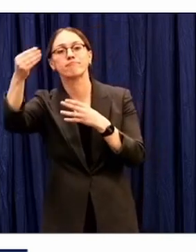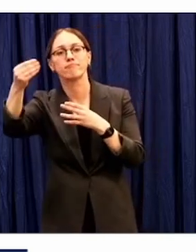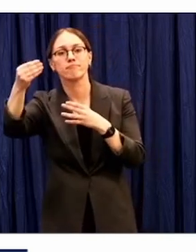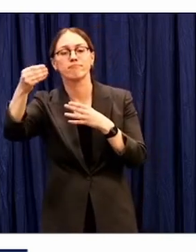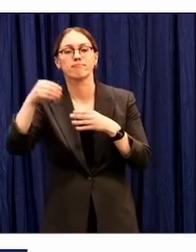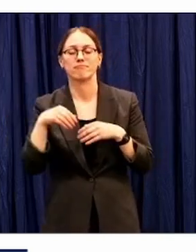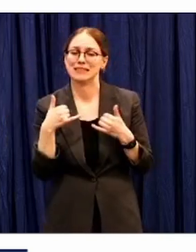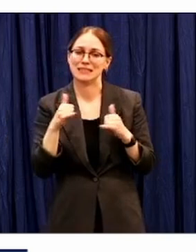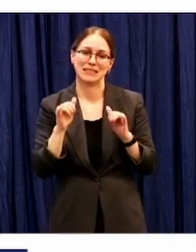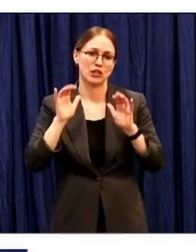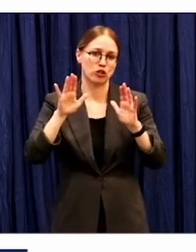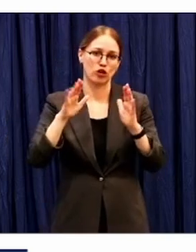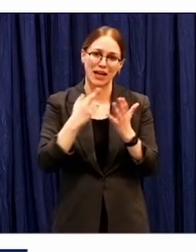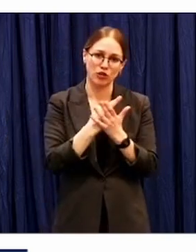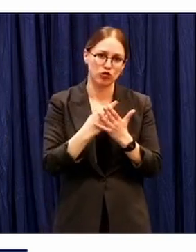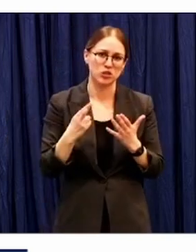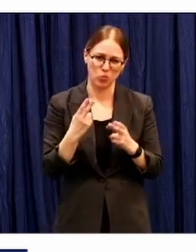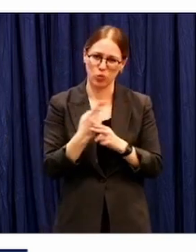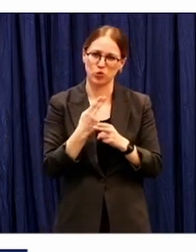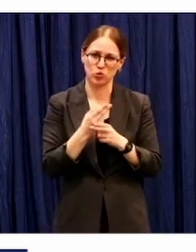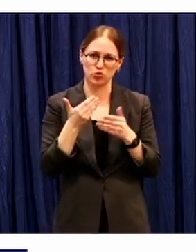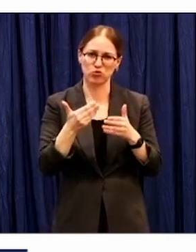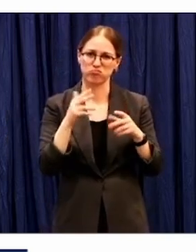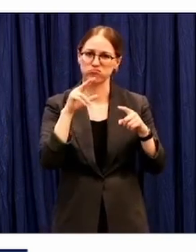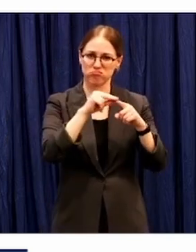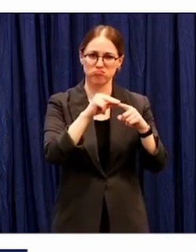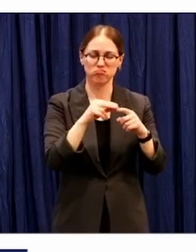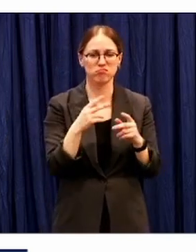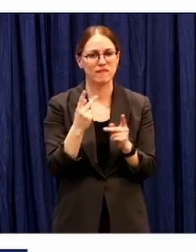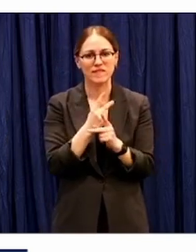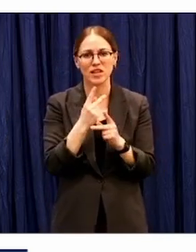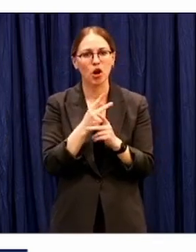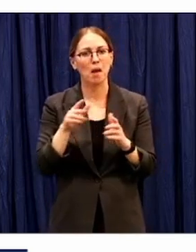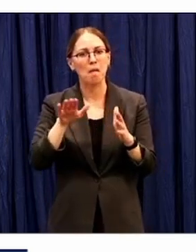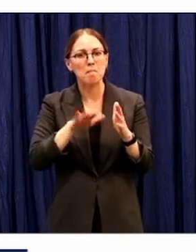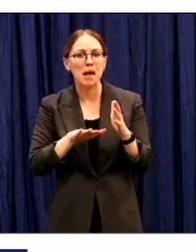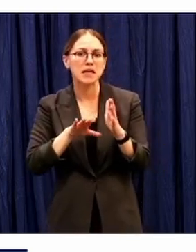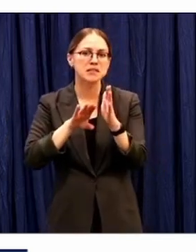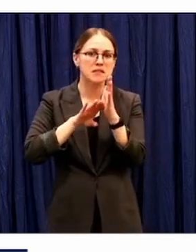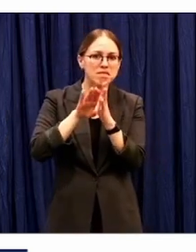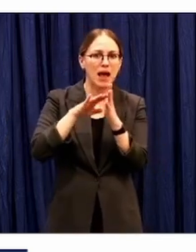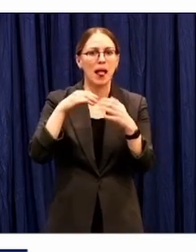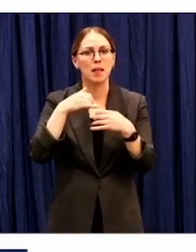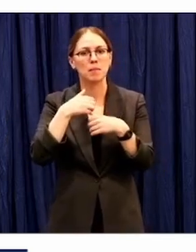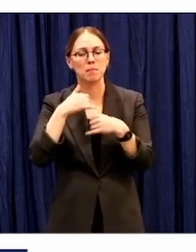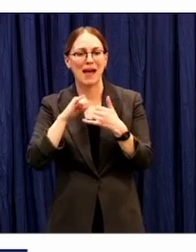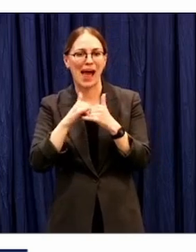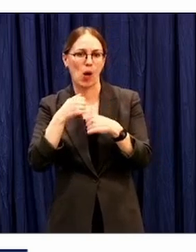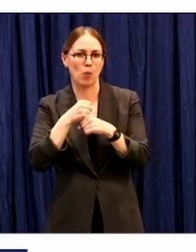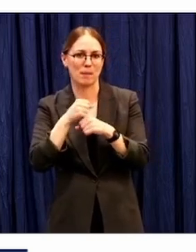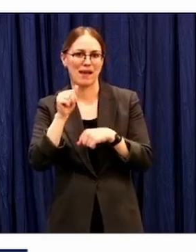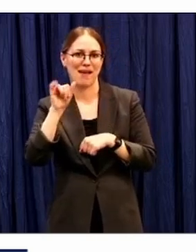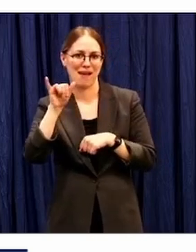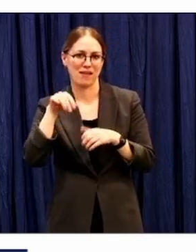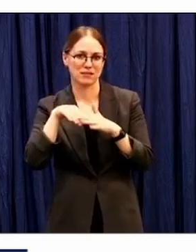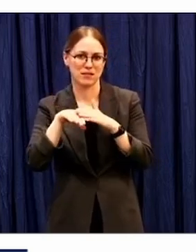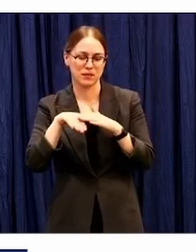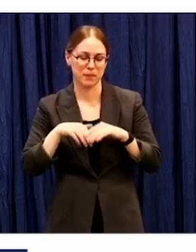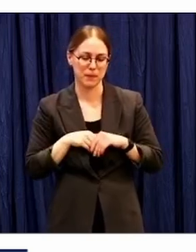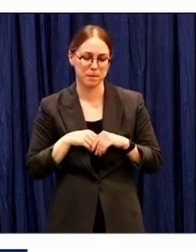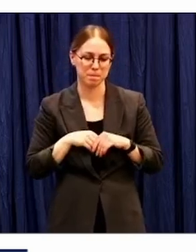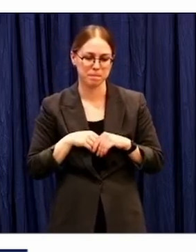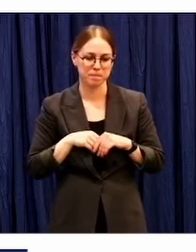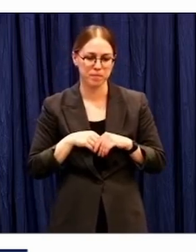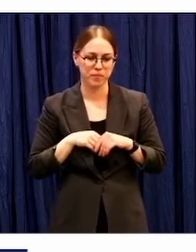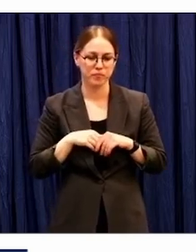great resource to figure out some basic development elements of how to code accessibly. Additionally, for